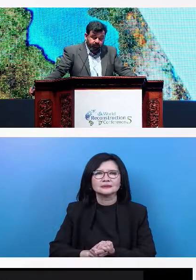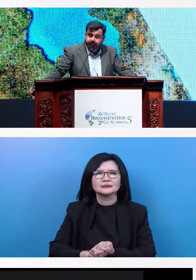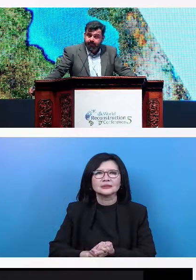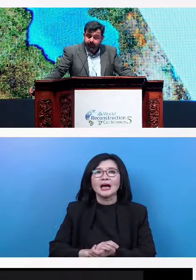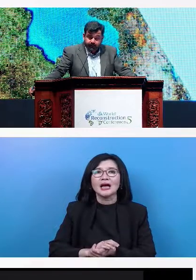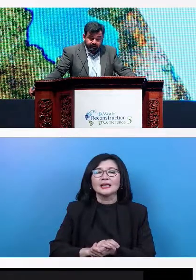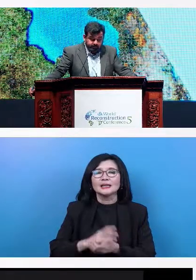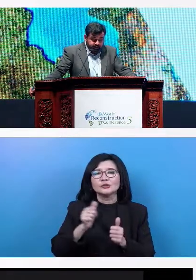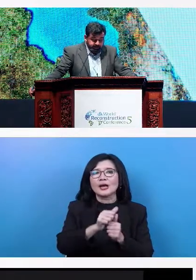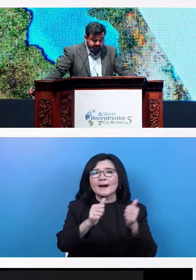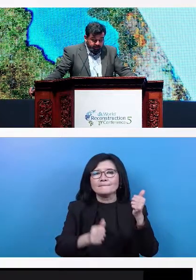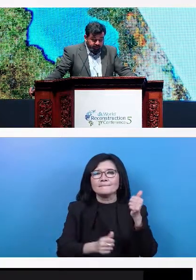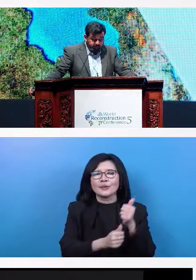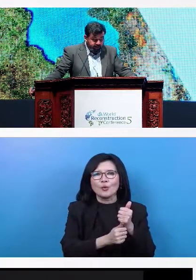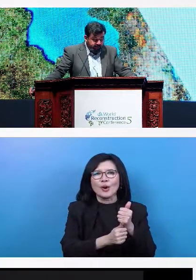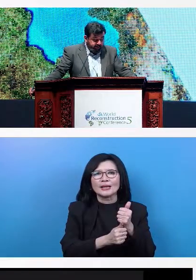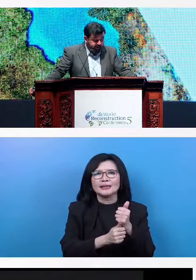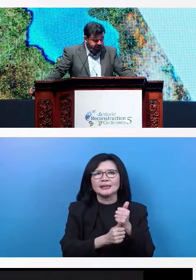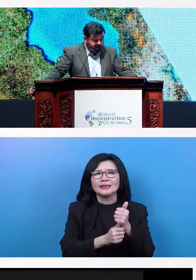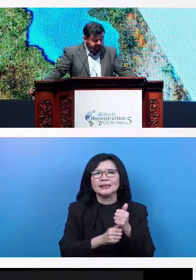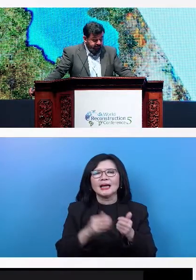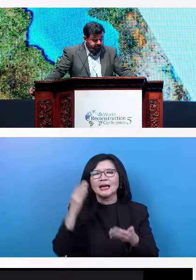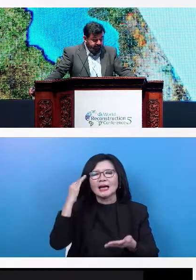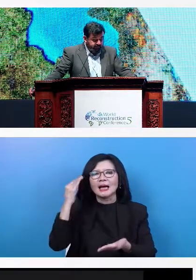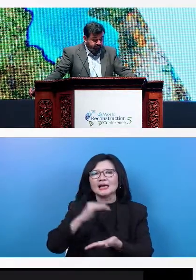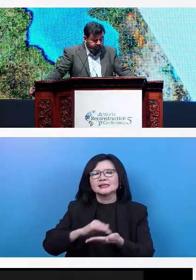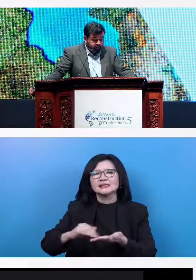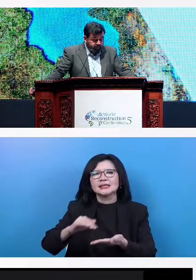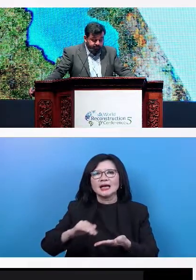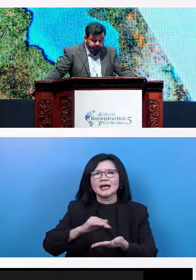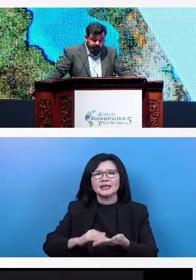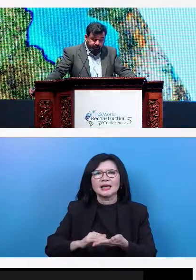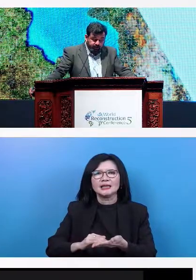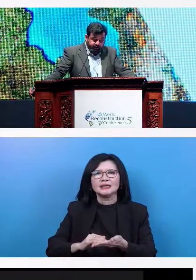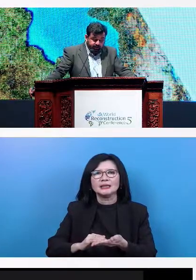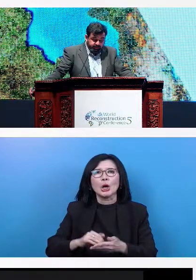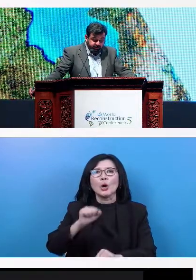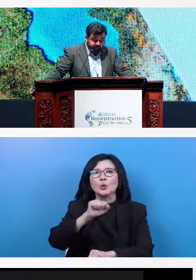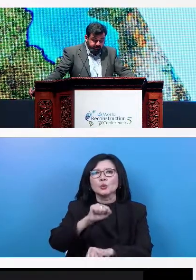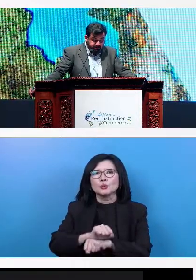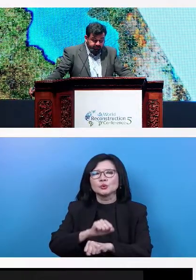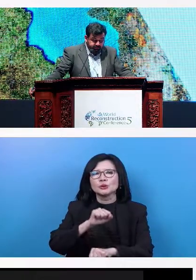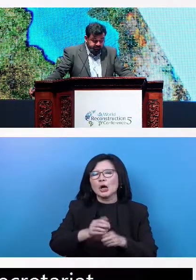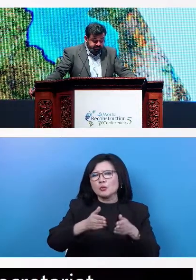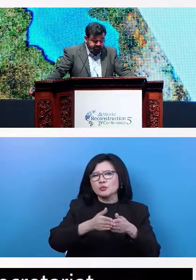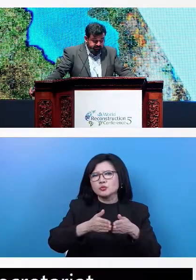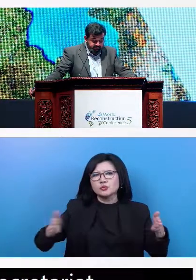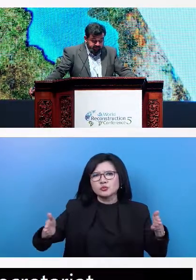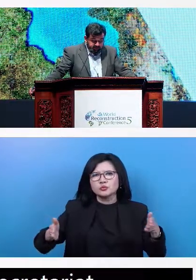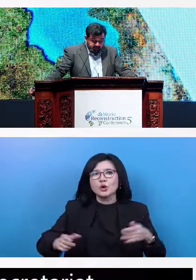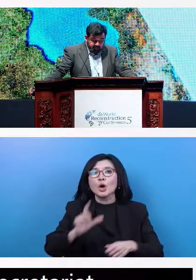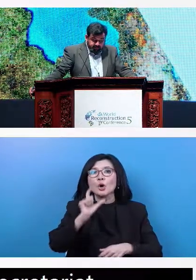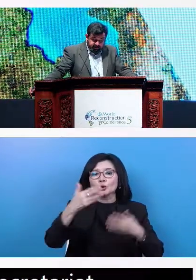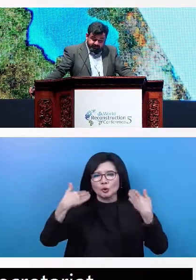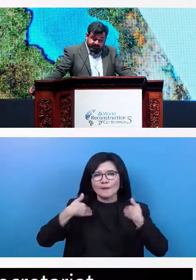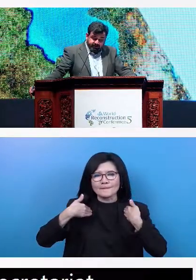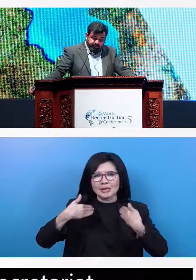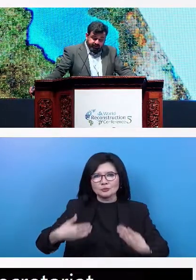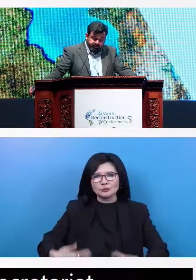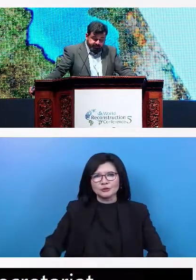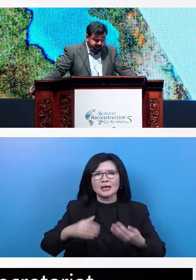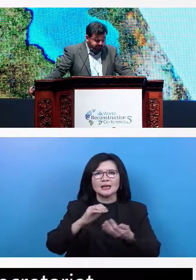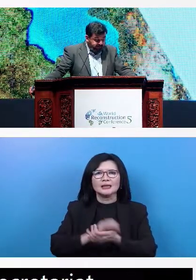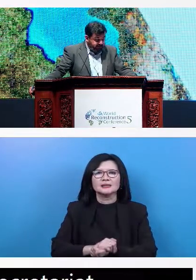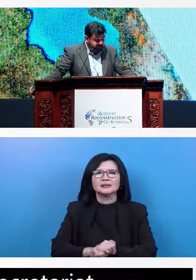Global Board. He has a long track record in humanitarian development work, particularly in disaster risk reduction. He has